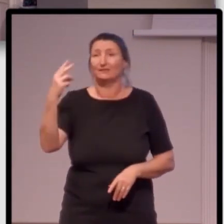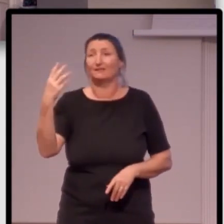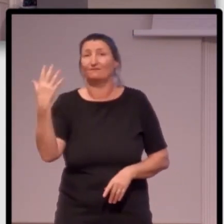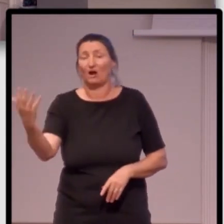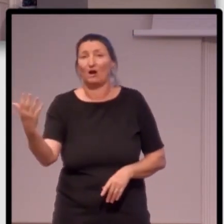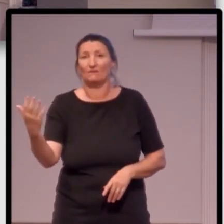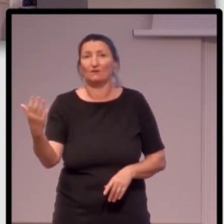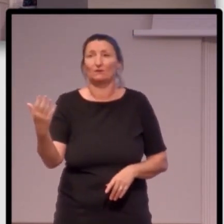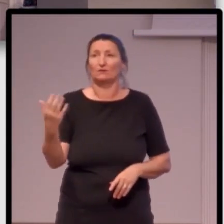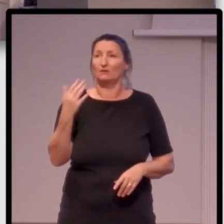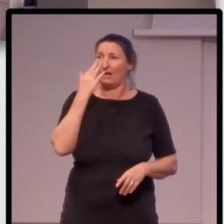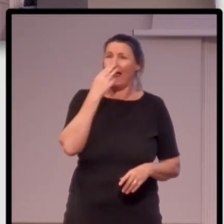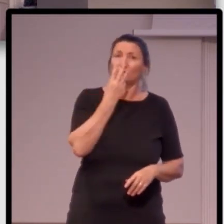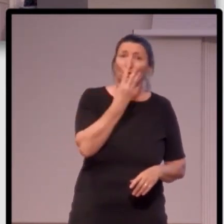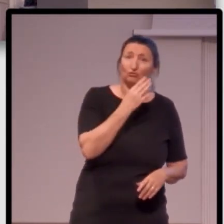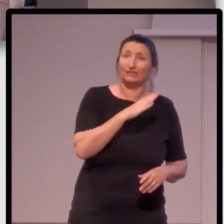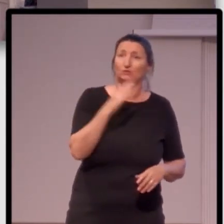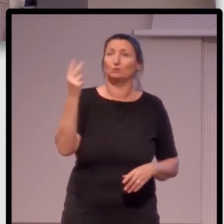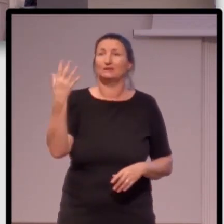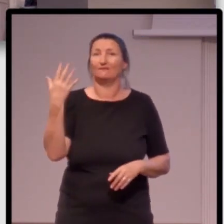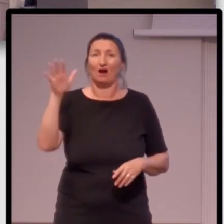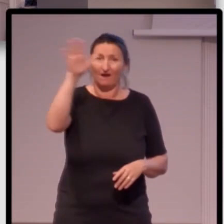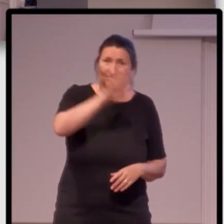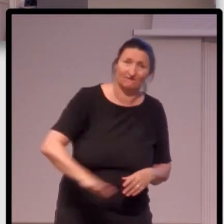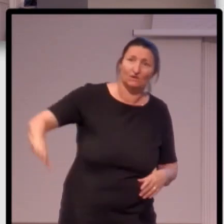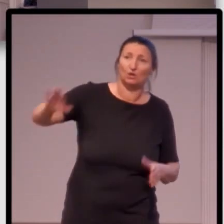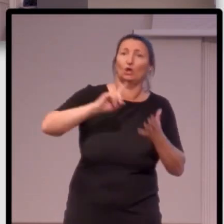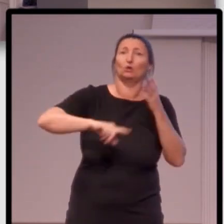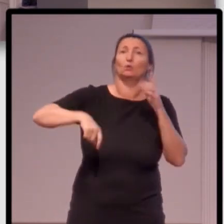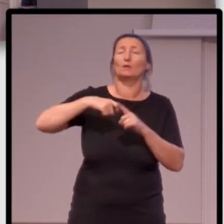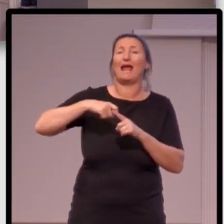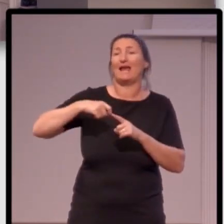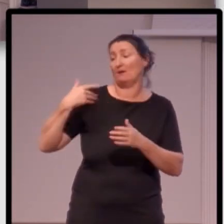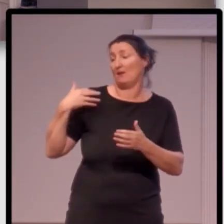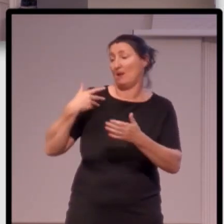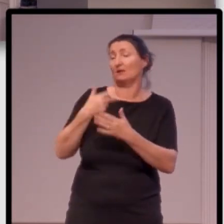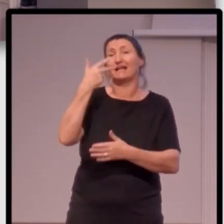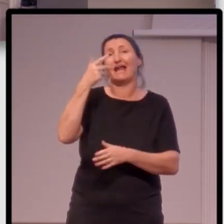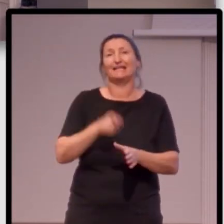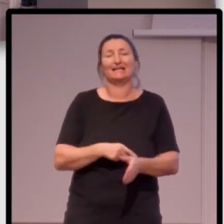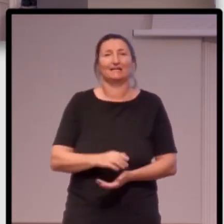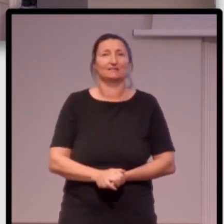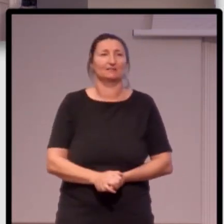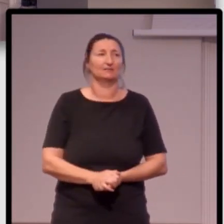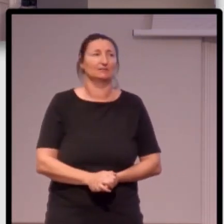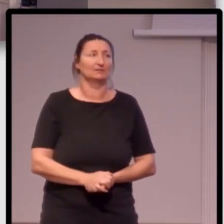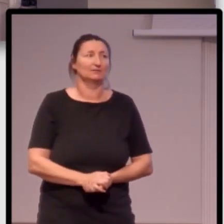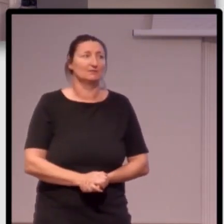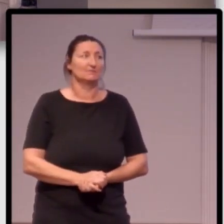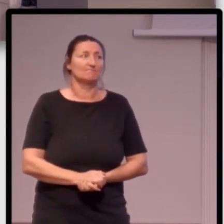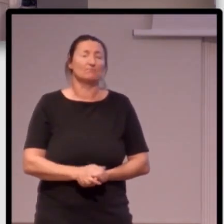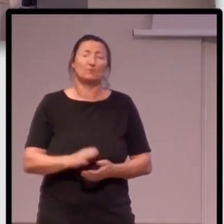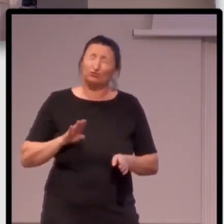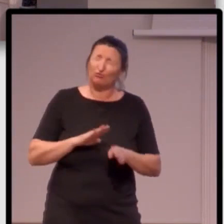3 to 25 across the whole of the UK since we've been running the programme over the last 8 years. And we really go out of our way